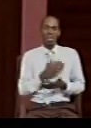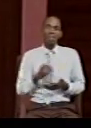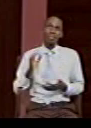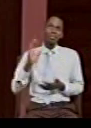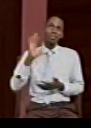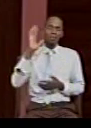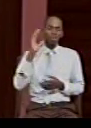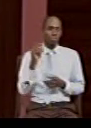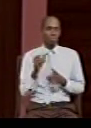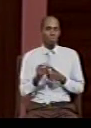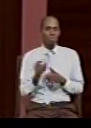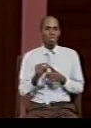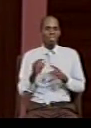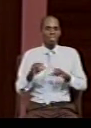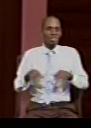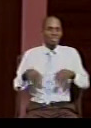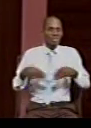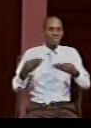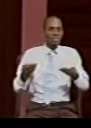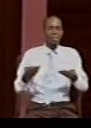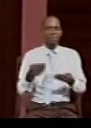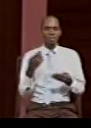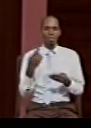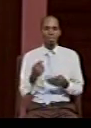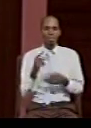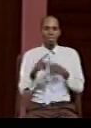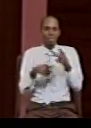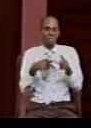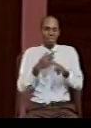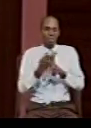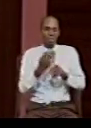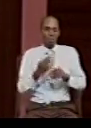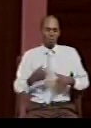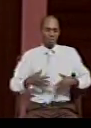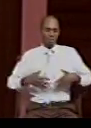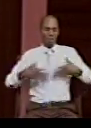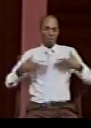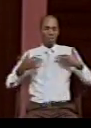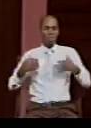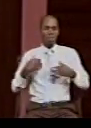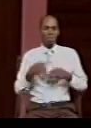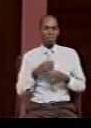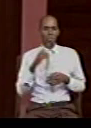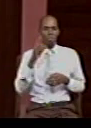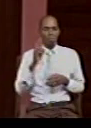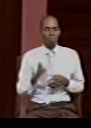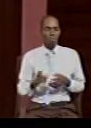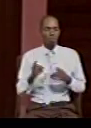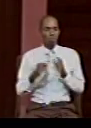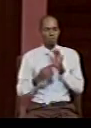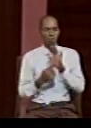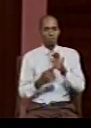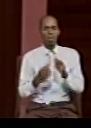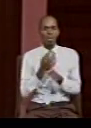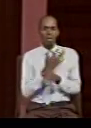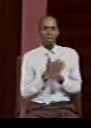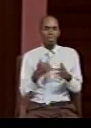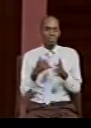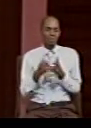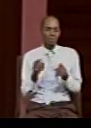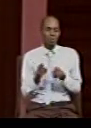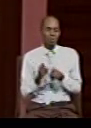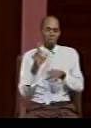territory of the life we ought to live. And it covers every area of